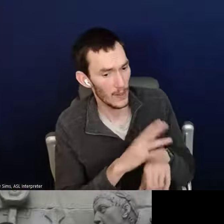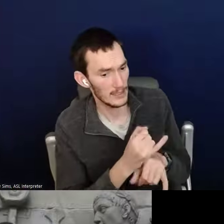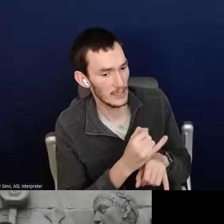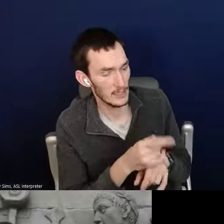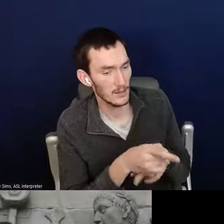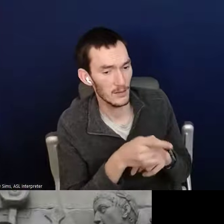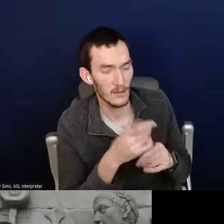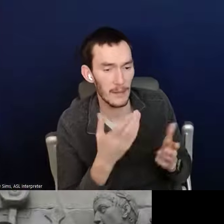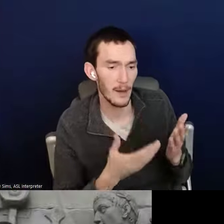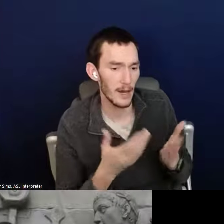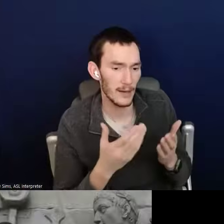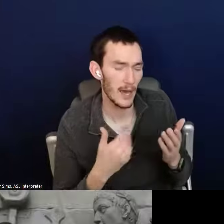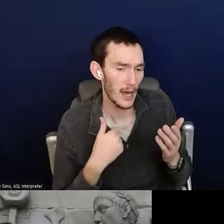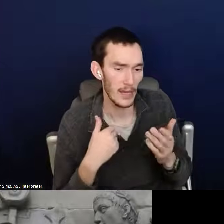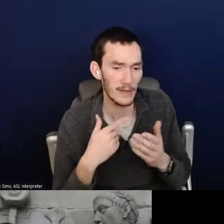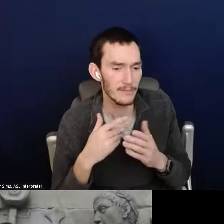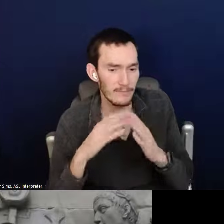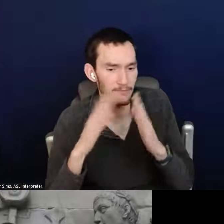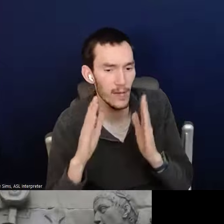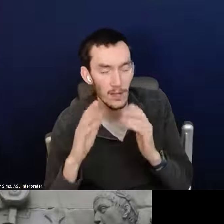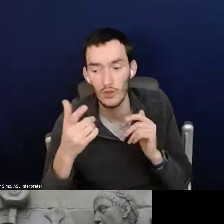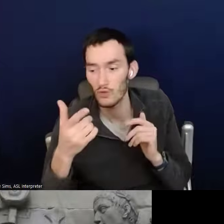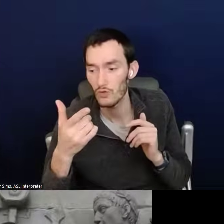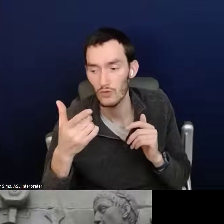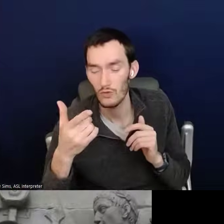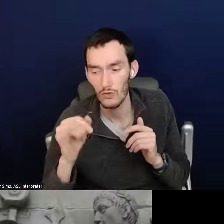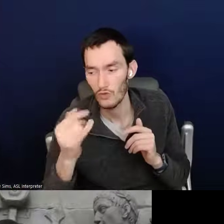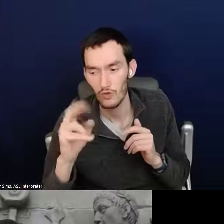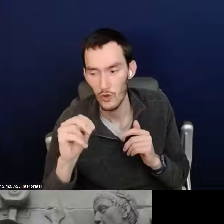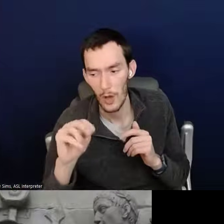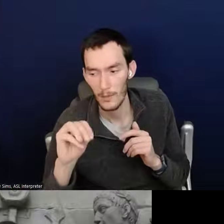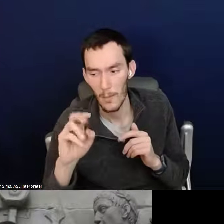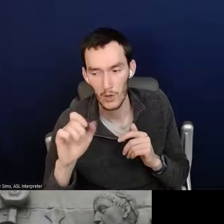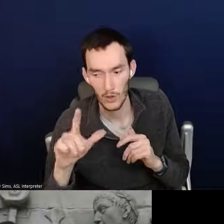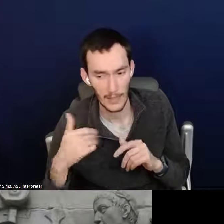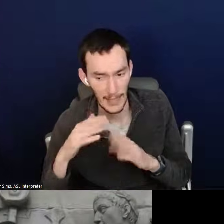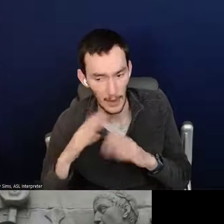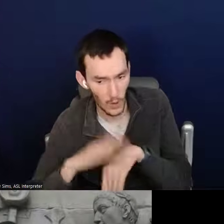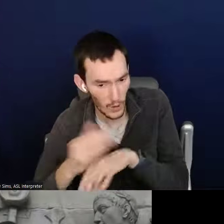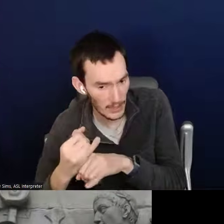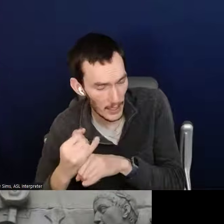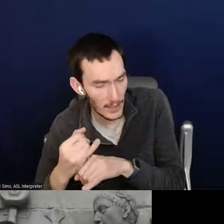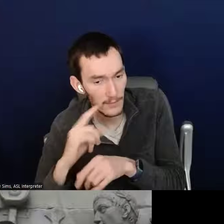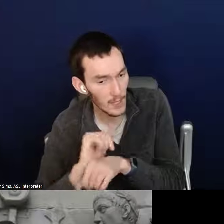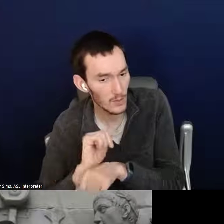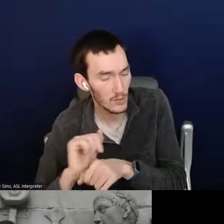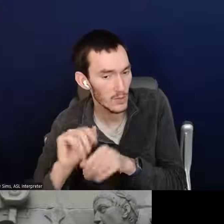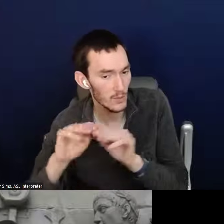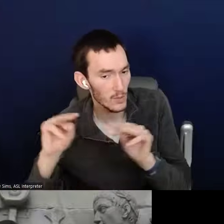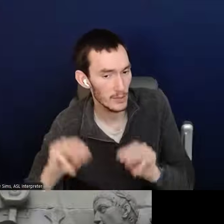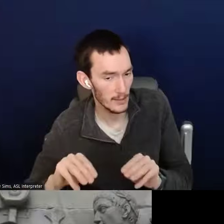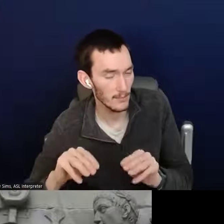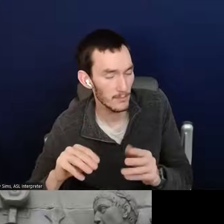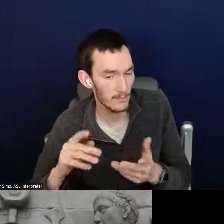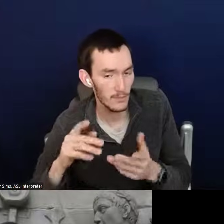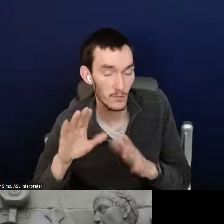had some quarters. Like John Marshall has a house that's on the site, right? In fact, they've made it into a museum, which is it's a great